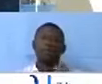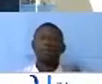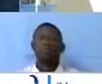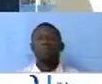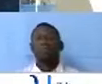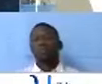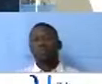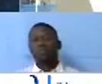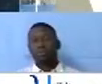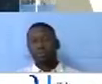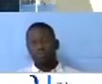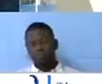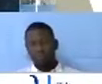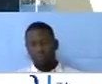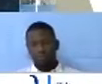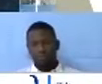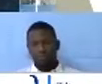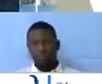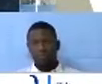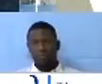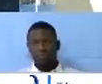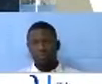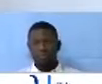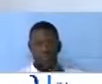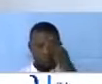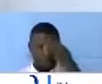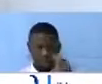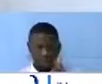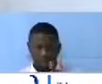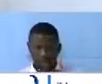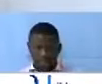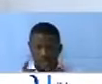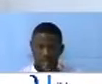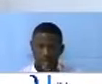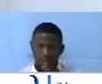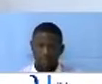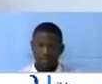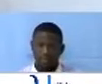fa woon wala nekku la fa woon. You agree with that? Amna.